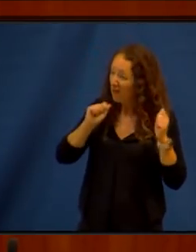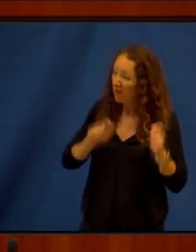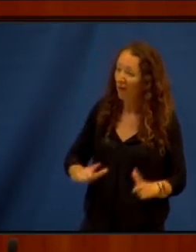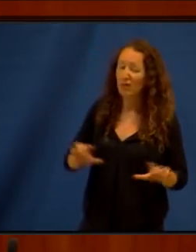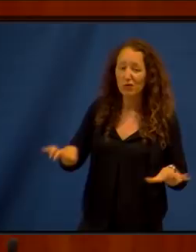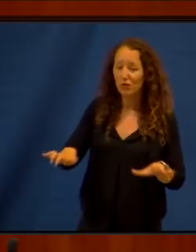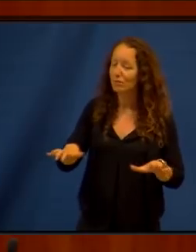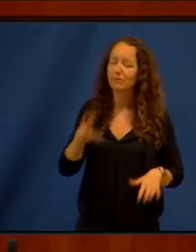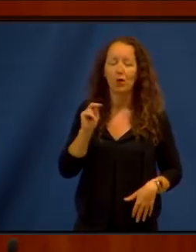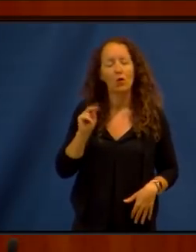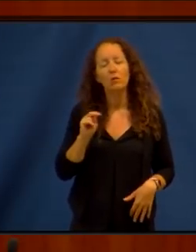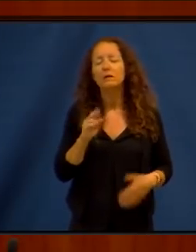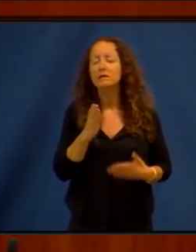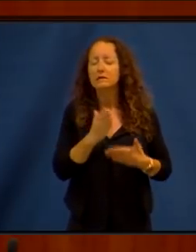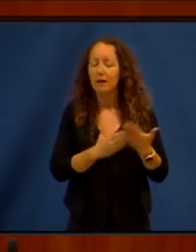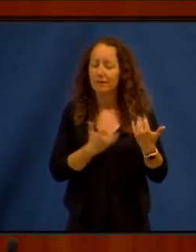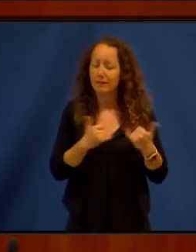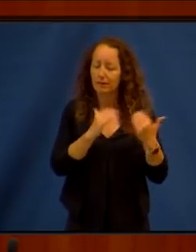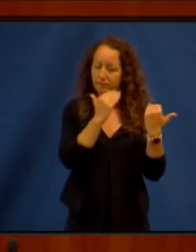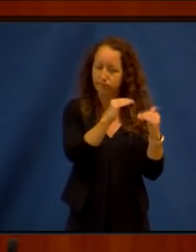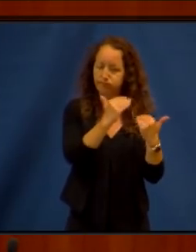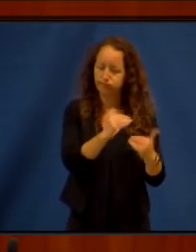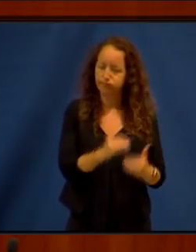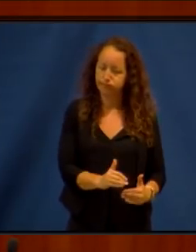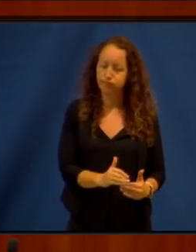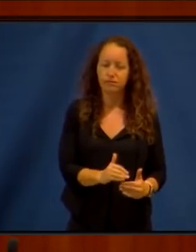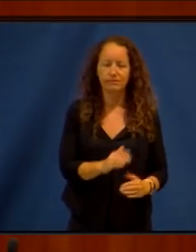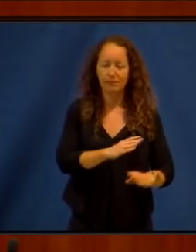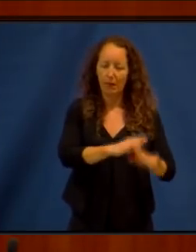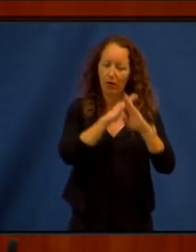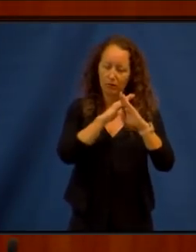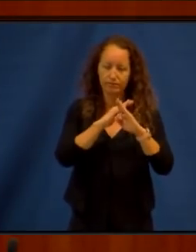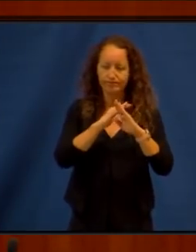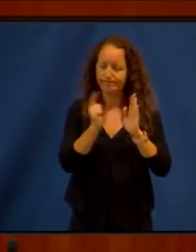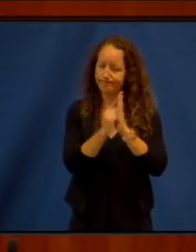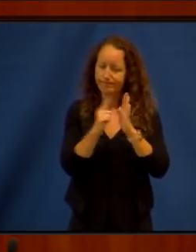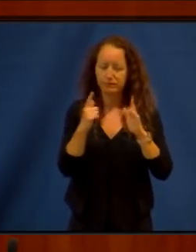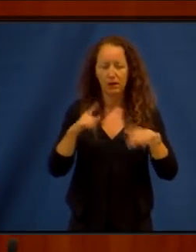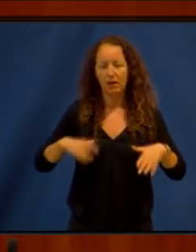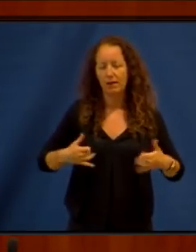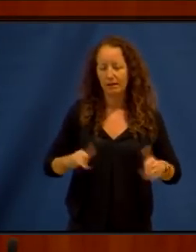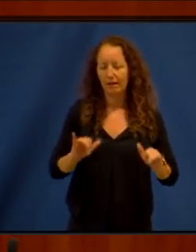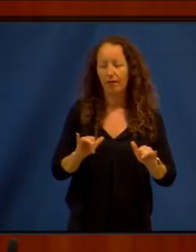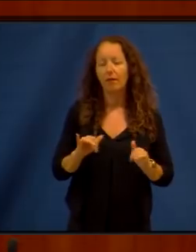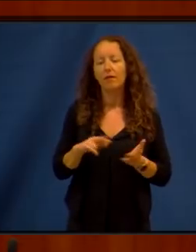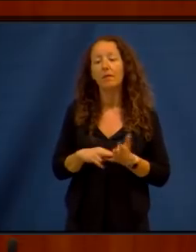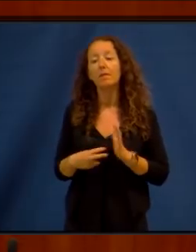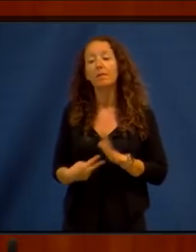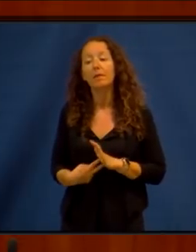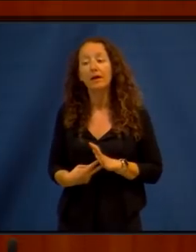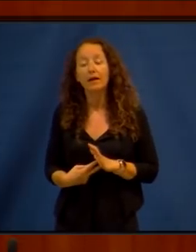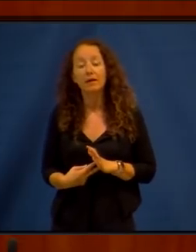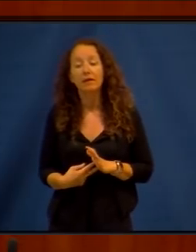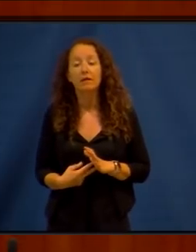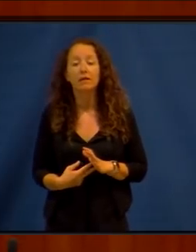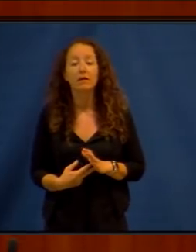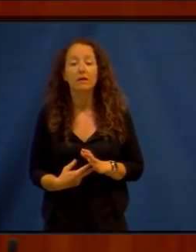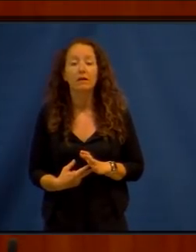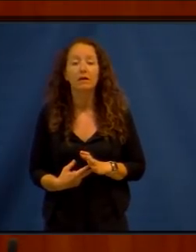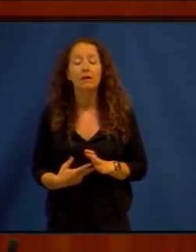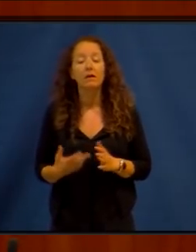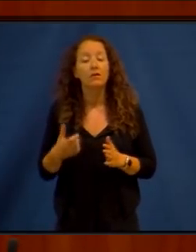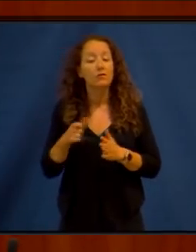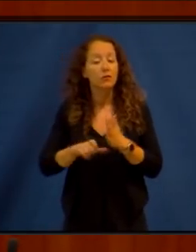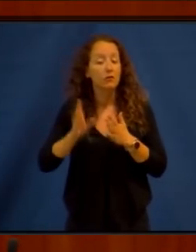be prohibited. For those that are deemed essential, meaning if it's not done soon, it could prevent